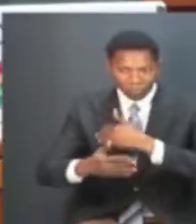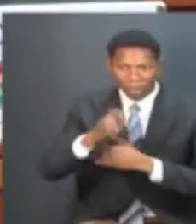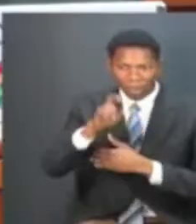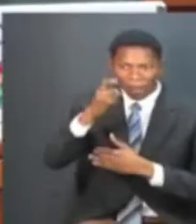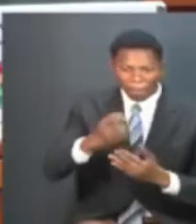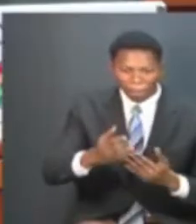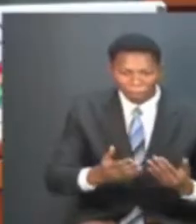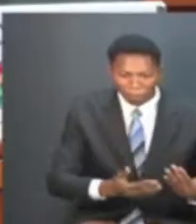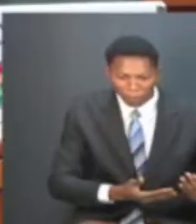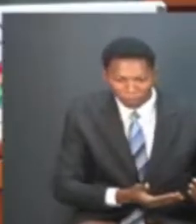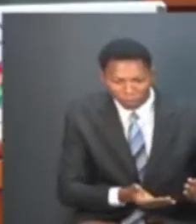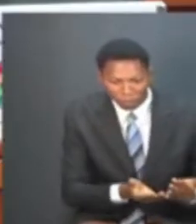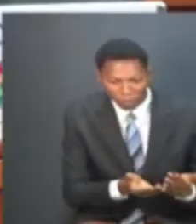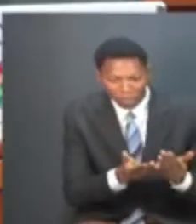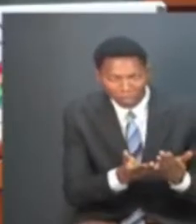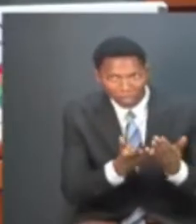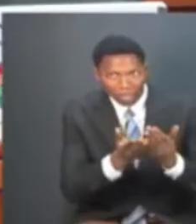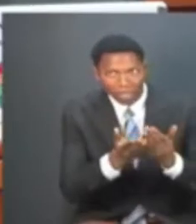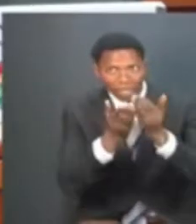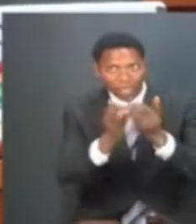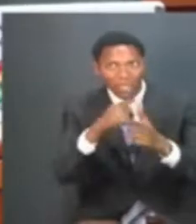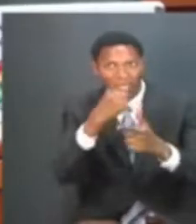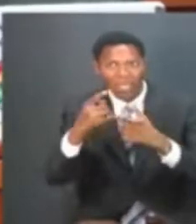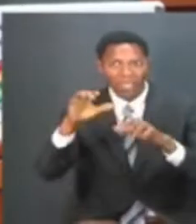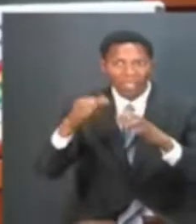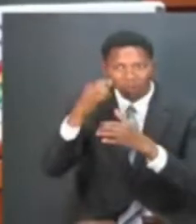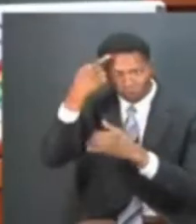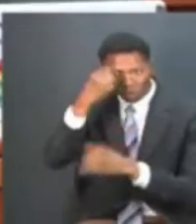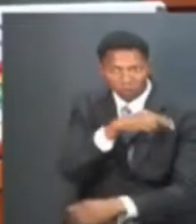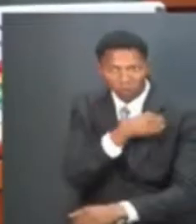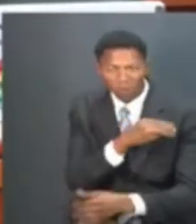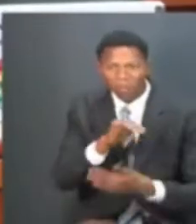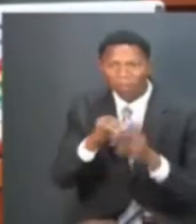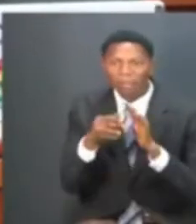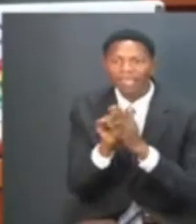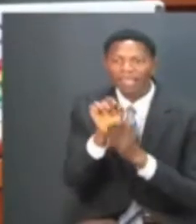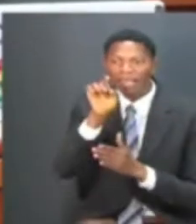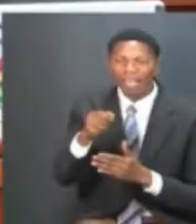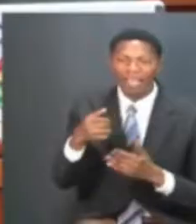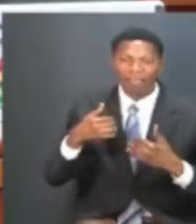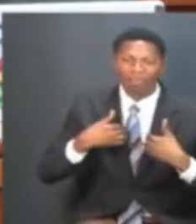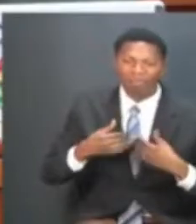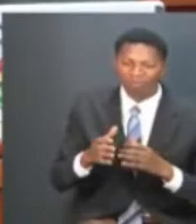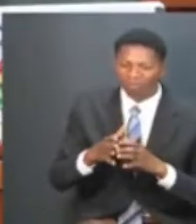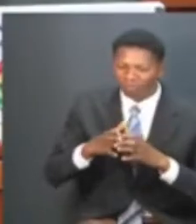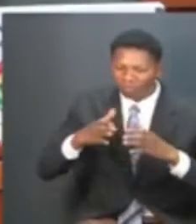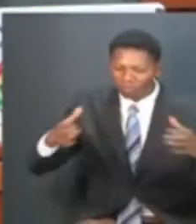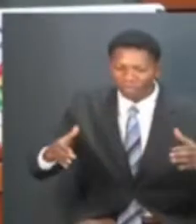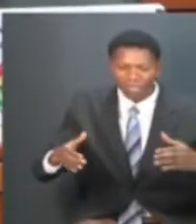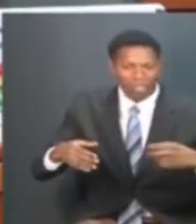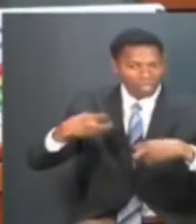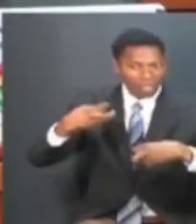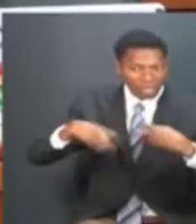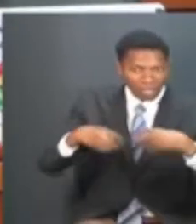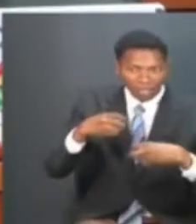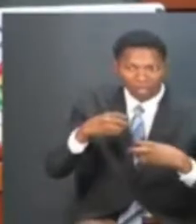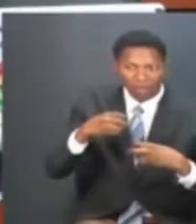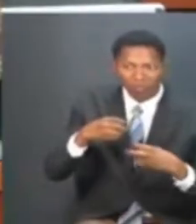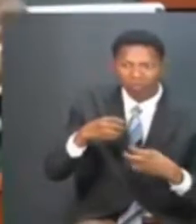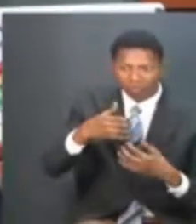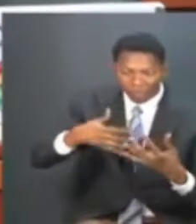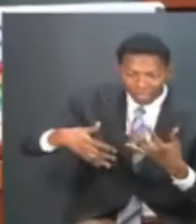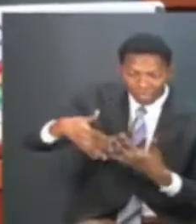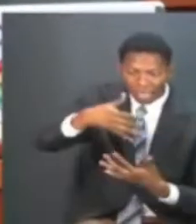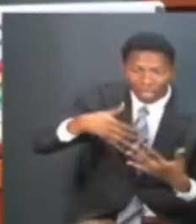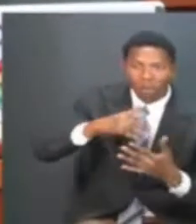nearest community that has a clinic. So there's a whole developmental gap around this area of